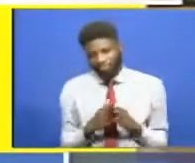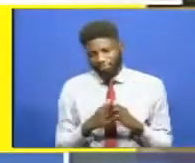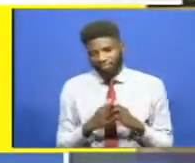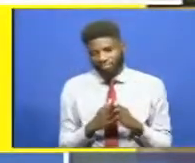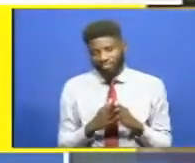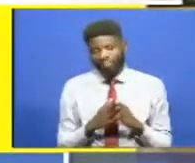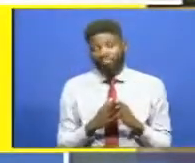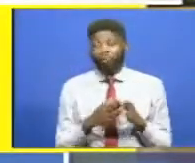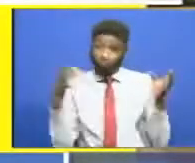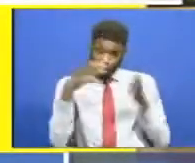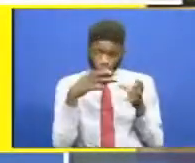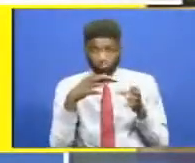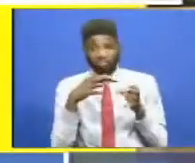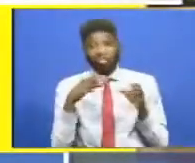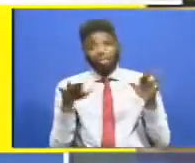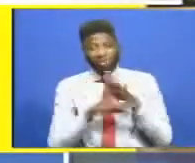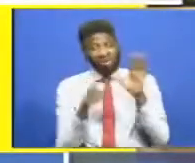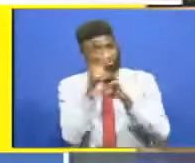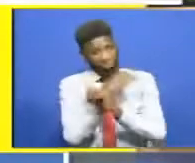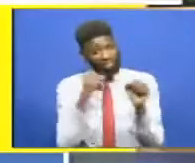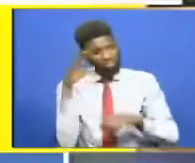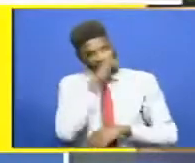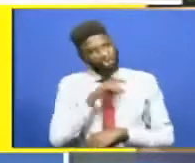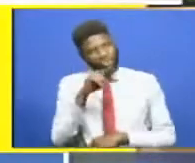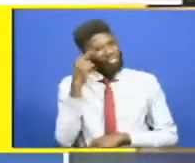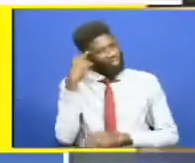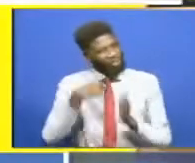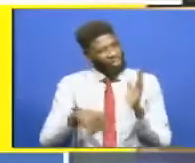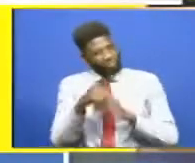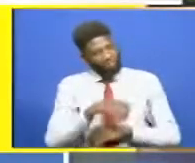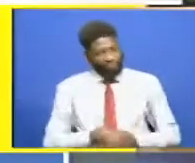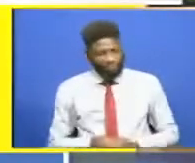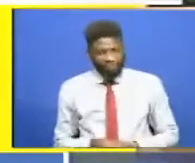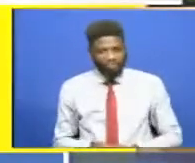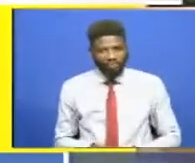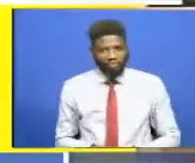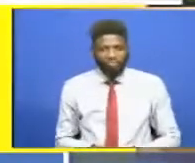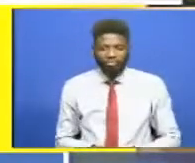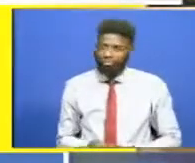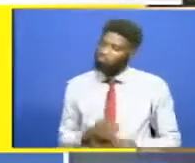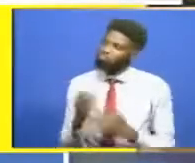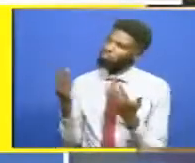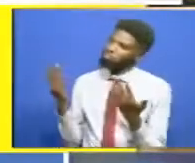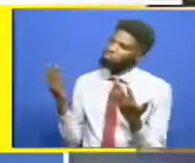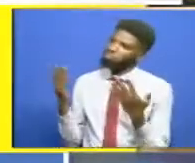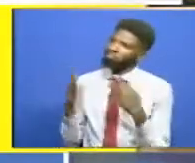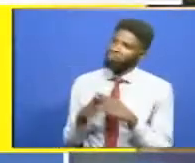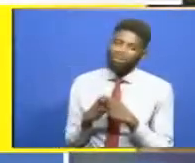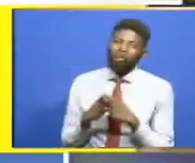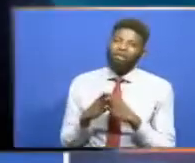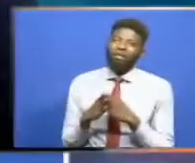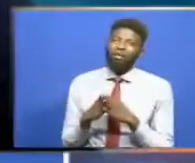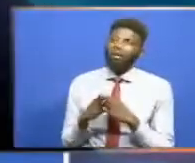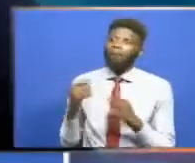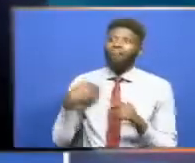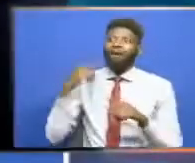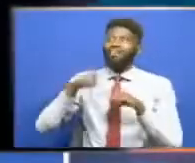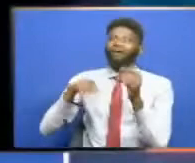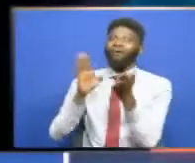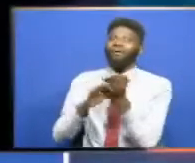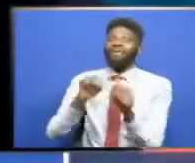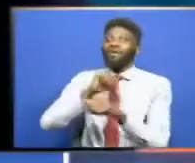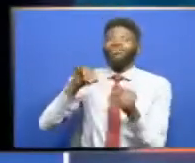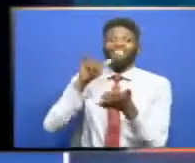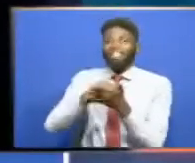legislators allied to the DP. What do you make of it? Well, I can't comment on that because I don't